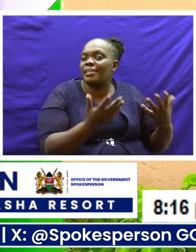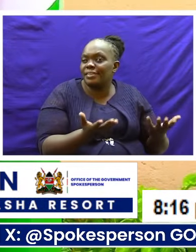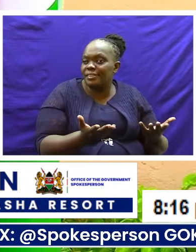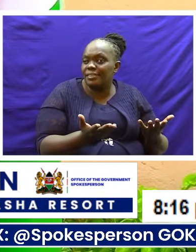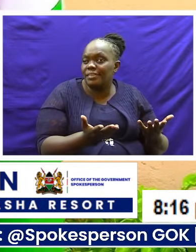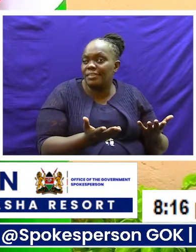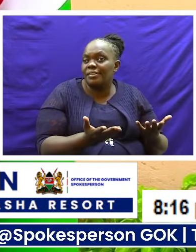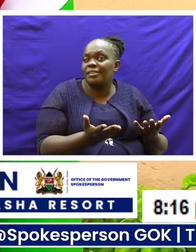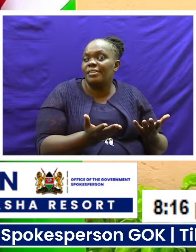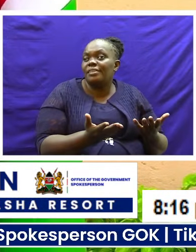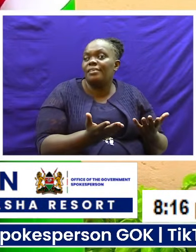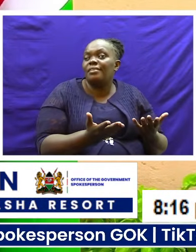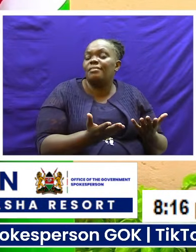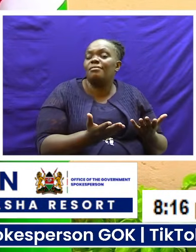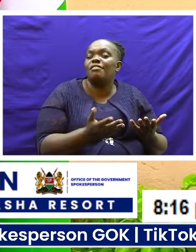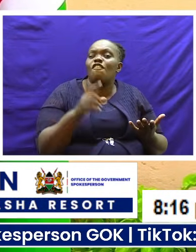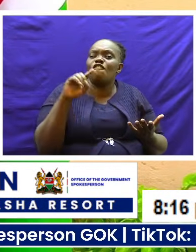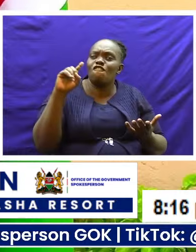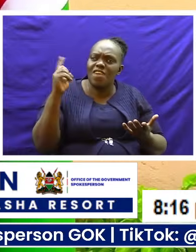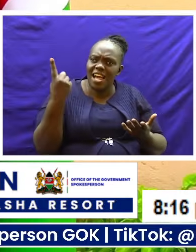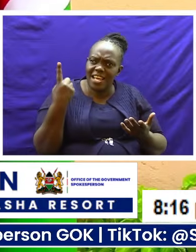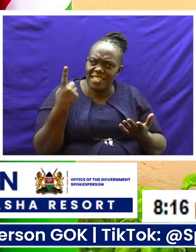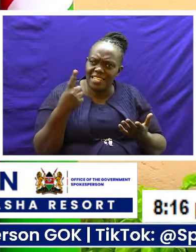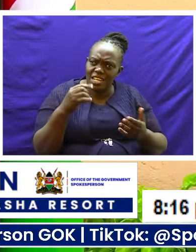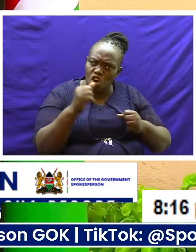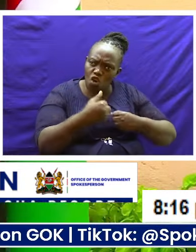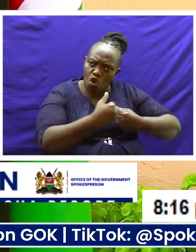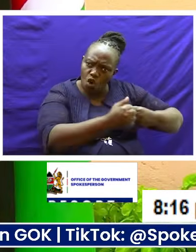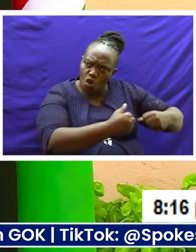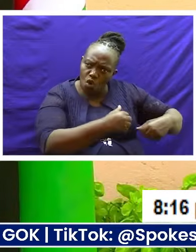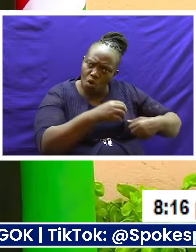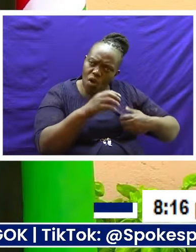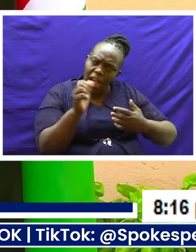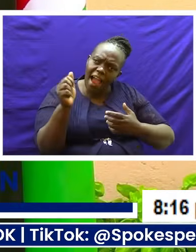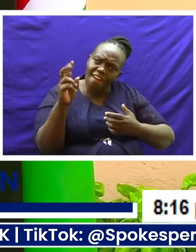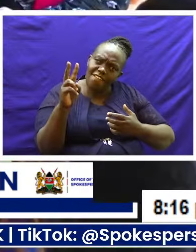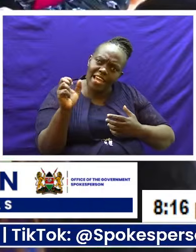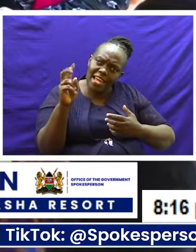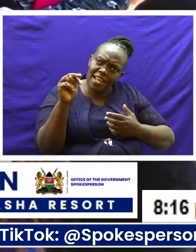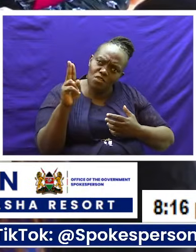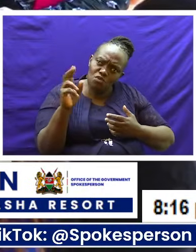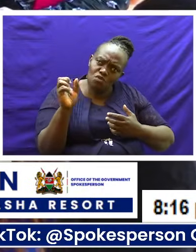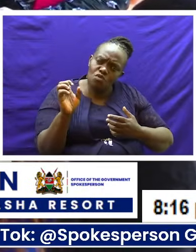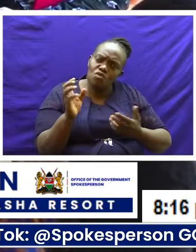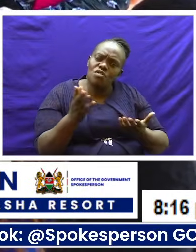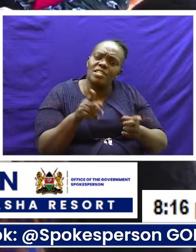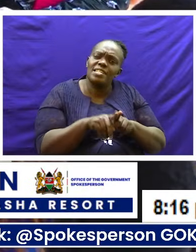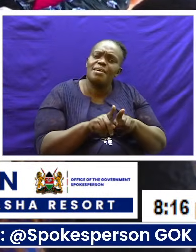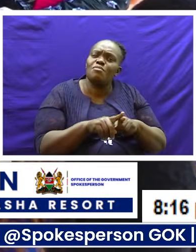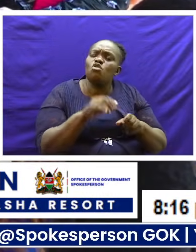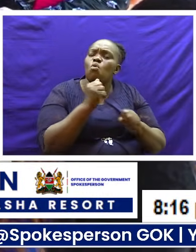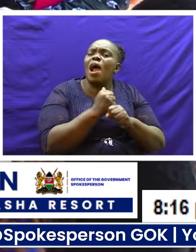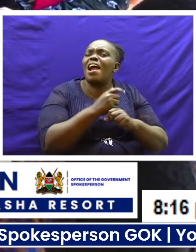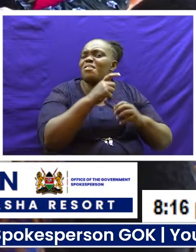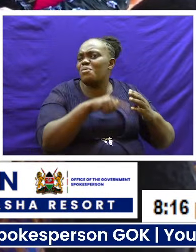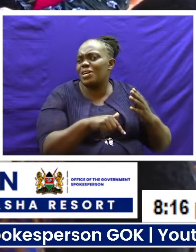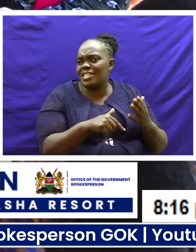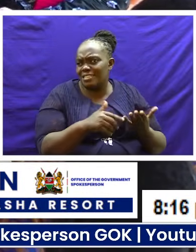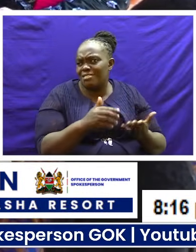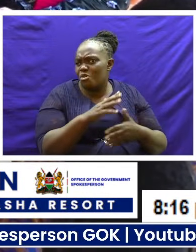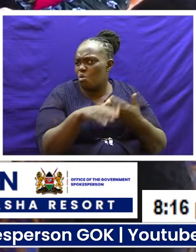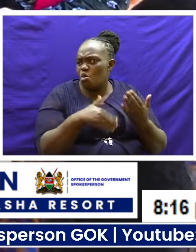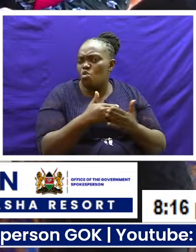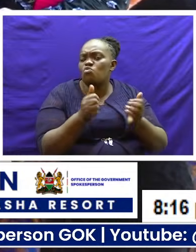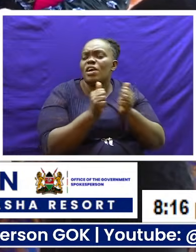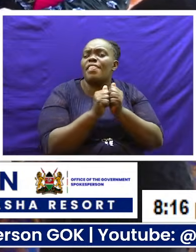is First Ngong Avenue. Now, Daktari, so what are the functions, in a nutshell, what are the functions